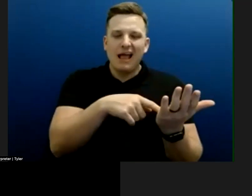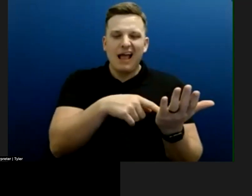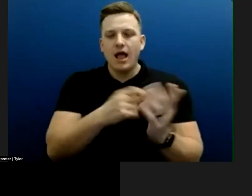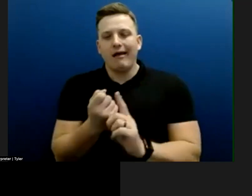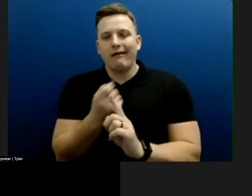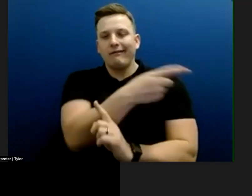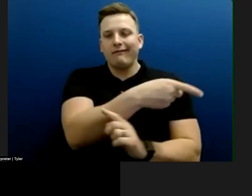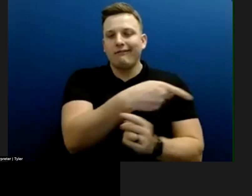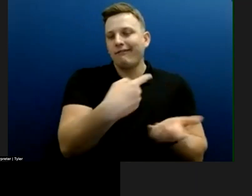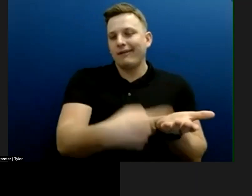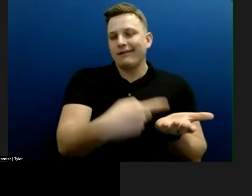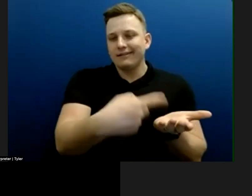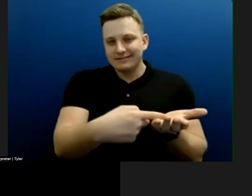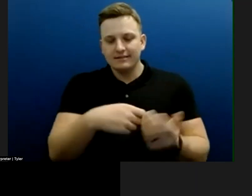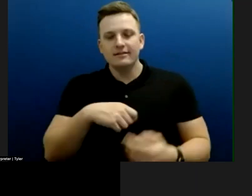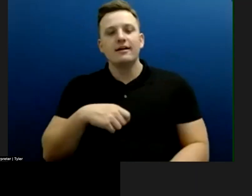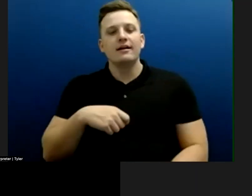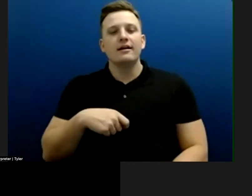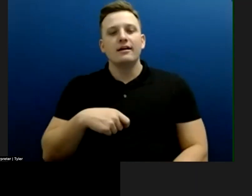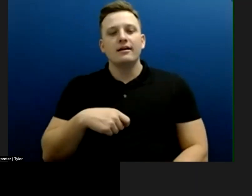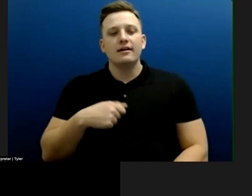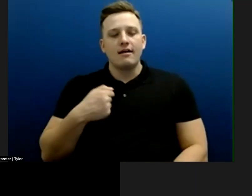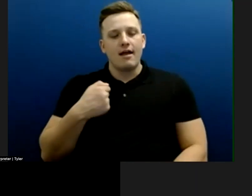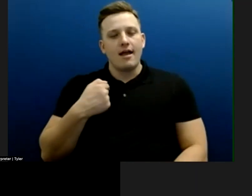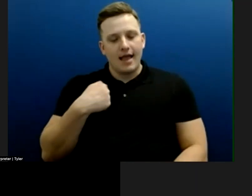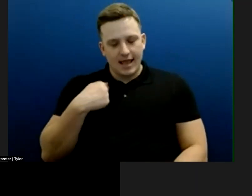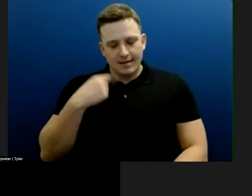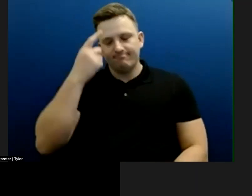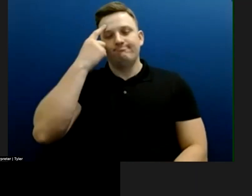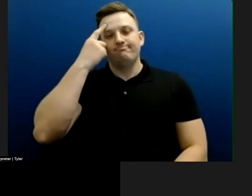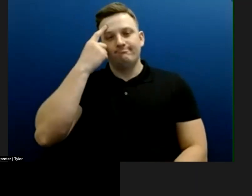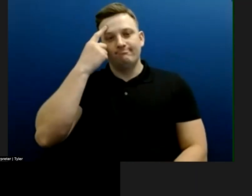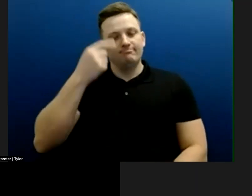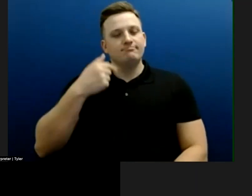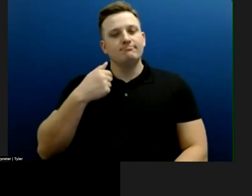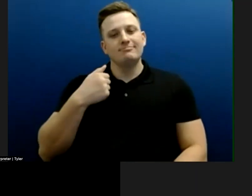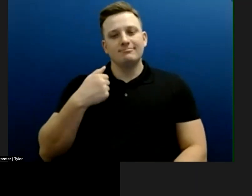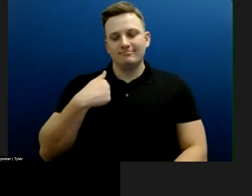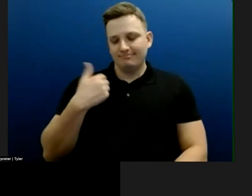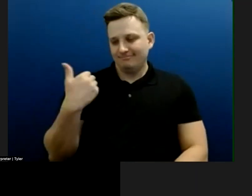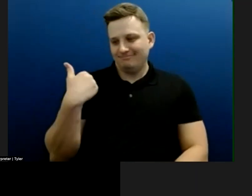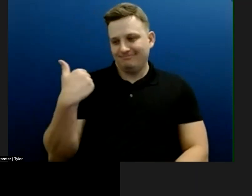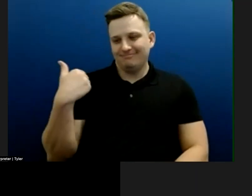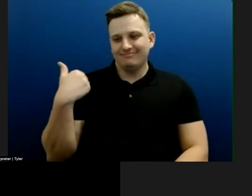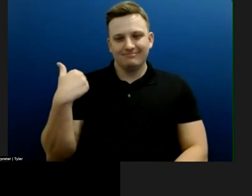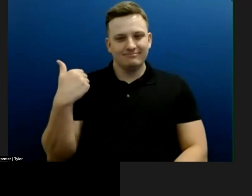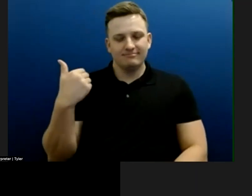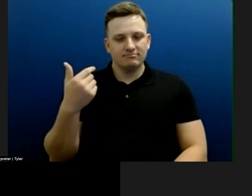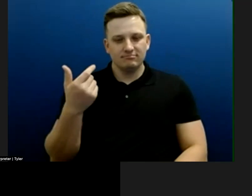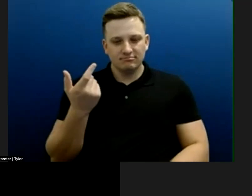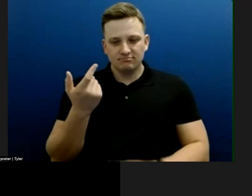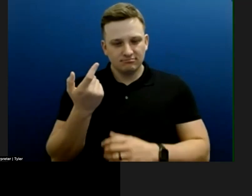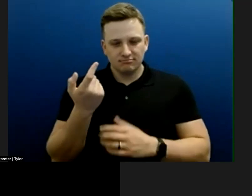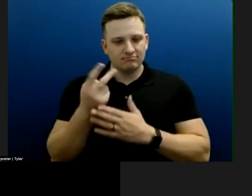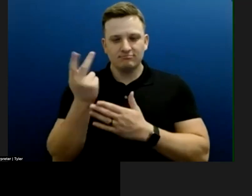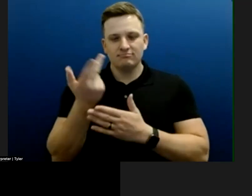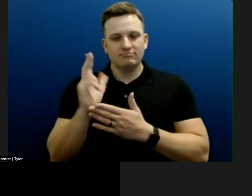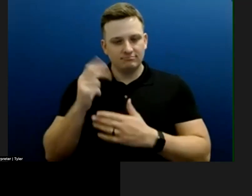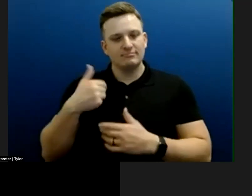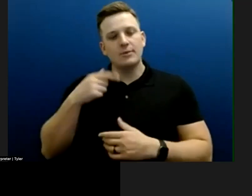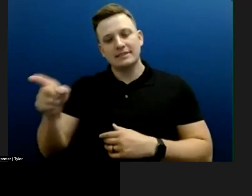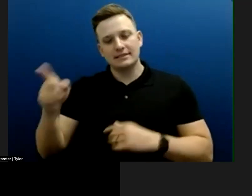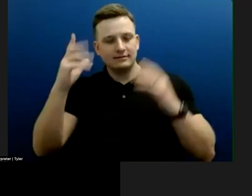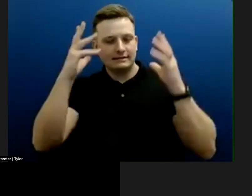just reminded I was in the Netherlands just a few weeks ago,